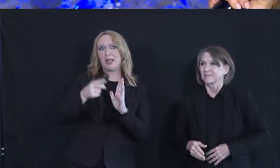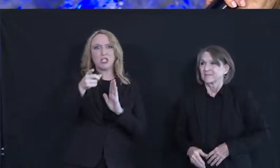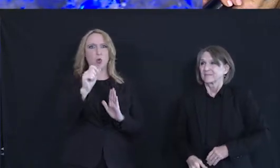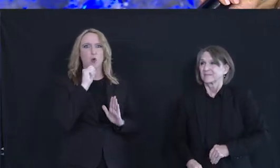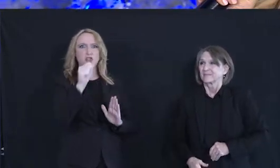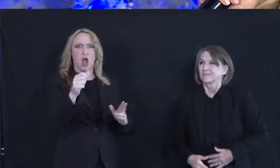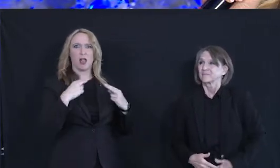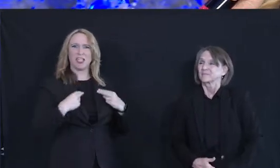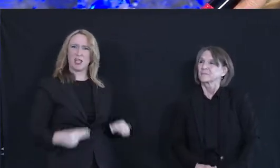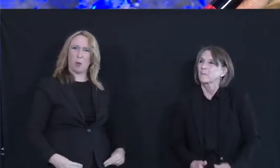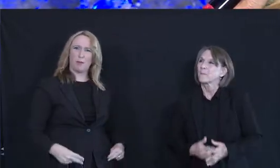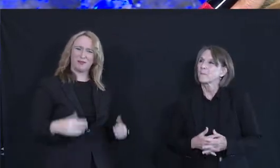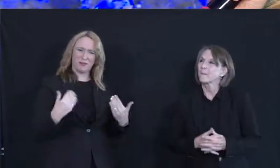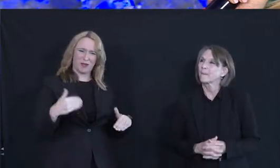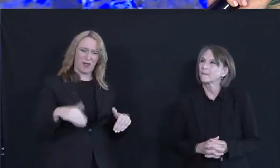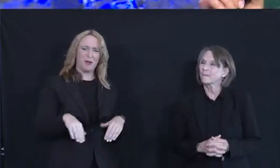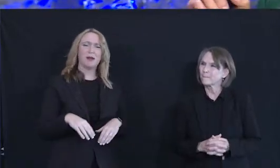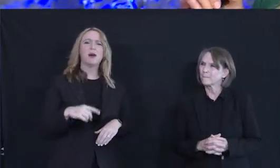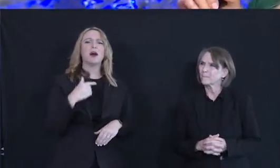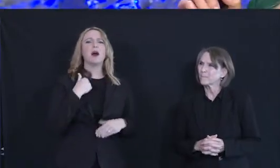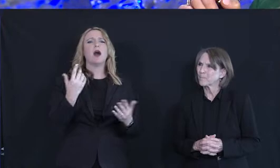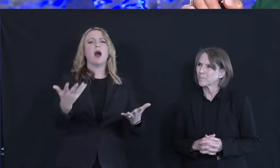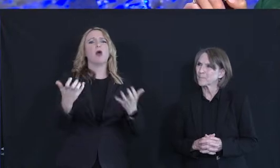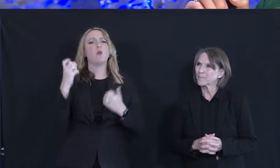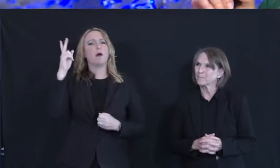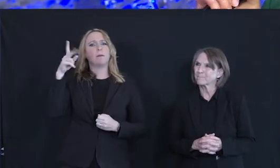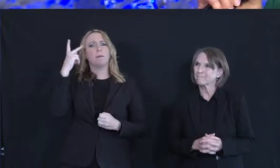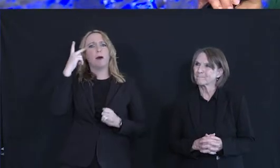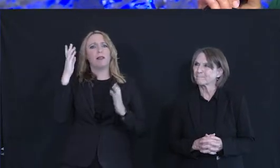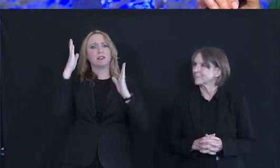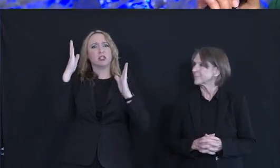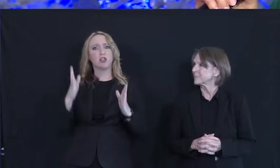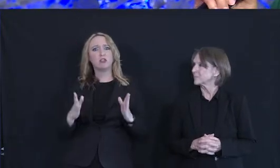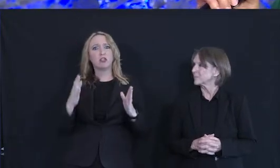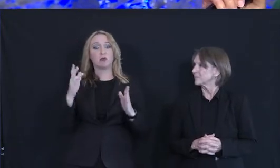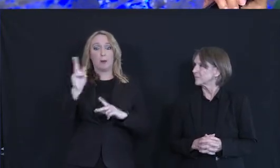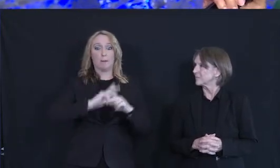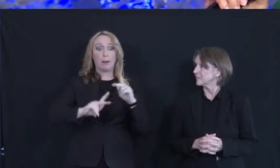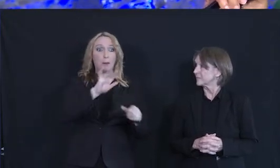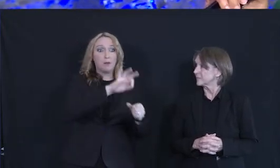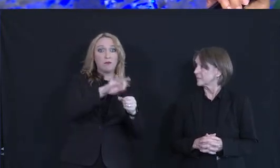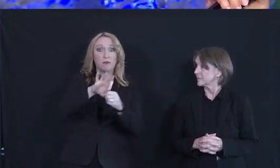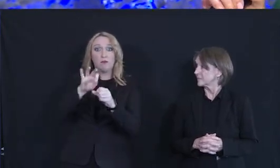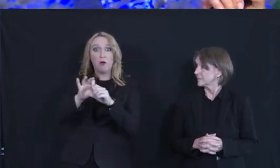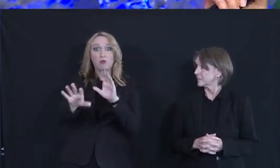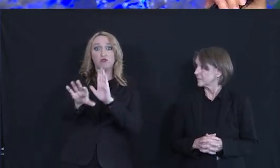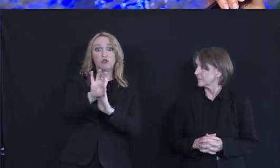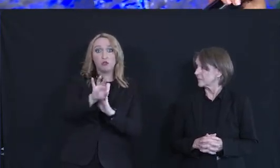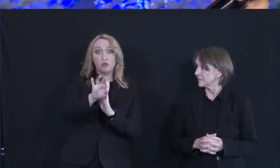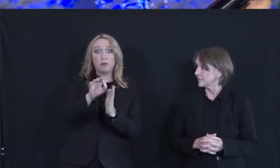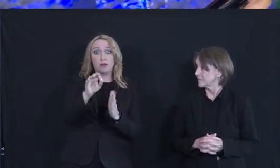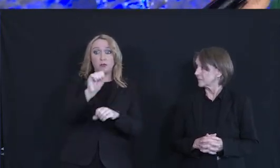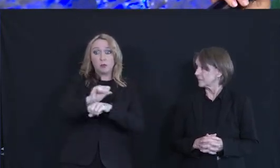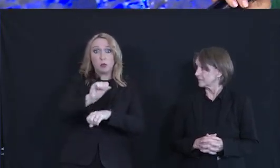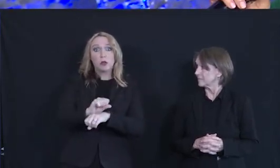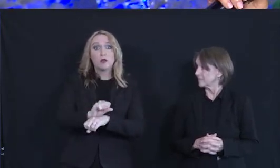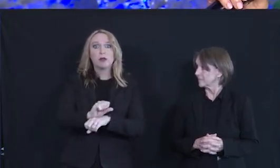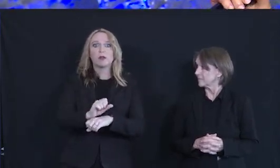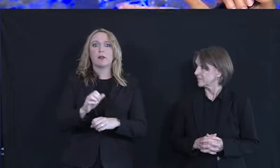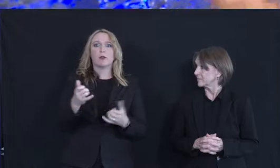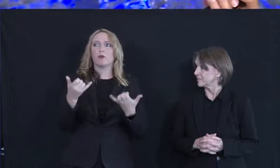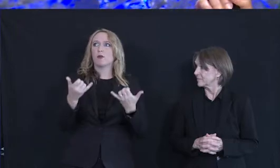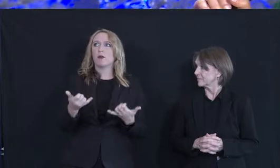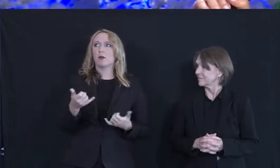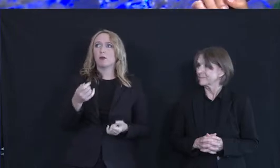that to say that I just want elected officials to be real people and juggle the same things that I'm doing no one balances that no Mom